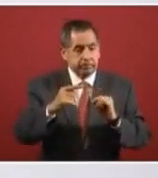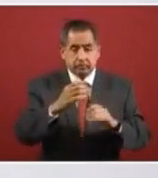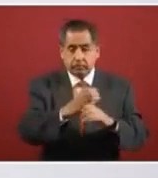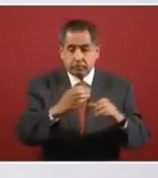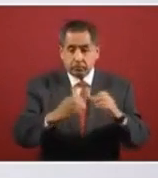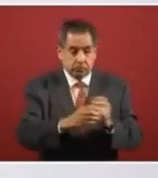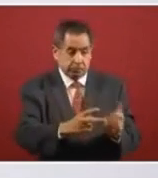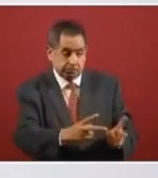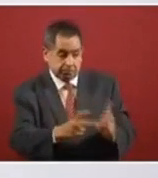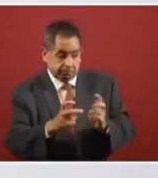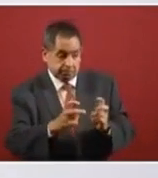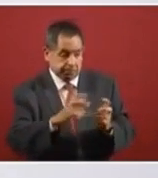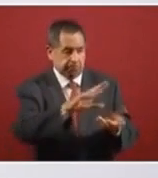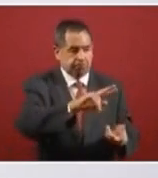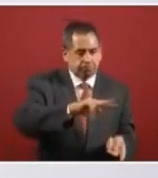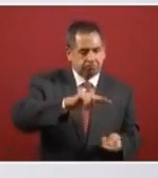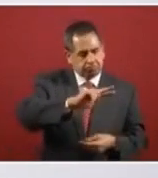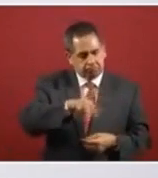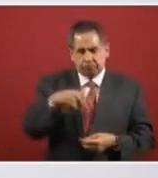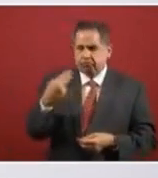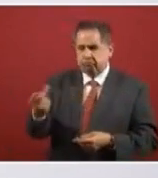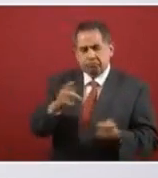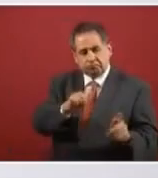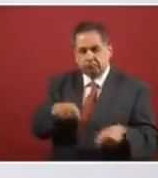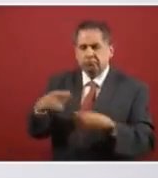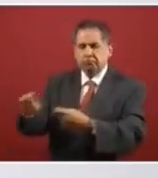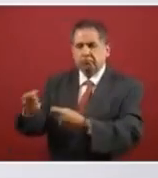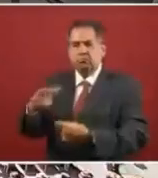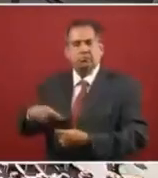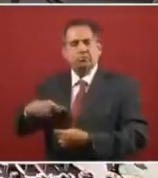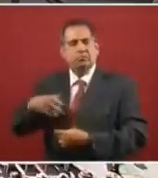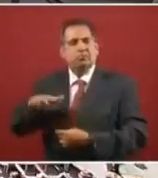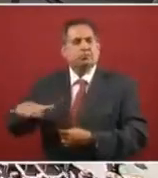to return to the people that which was stolen